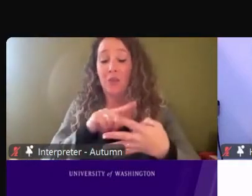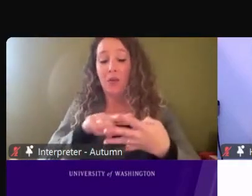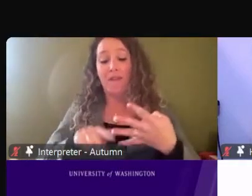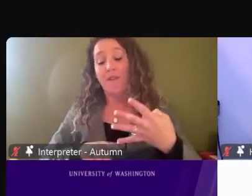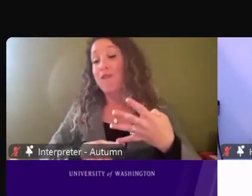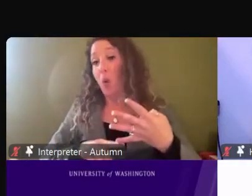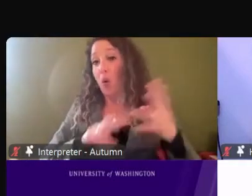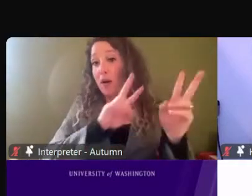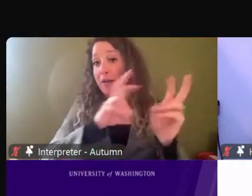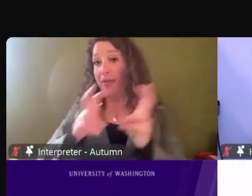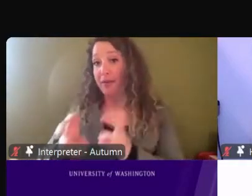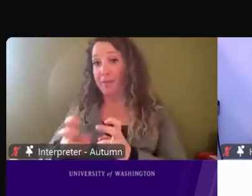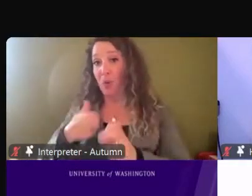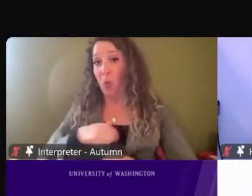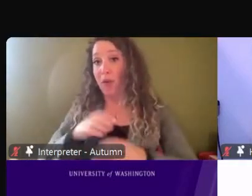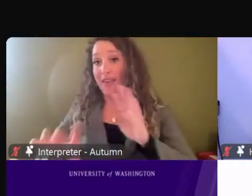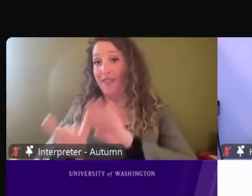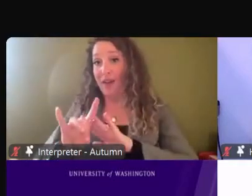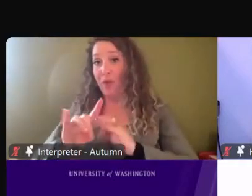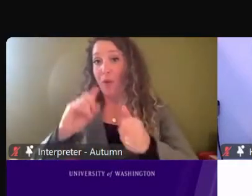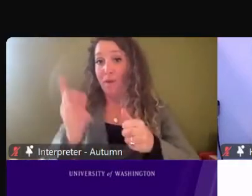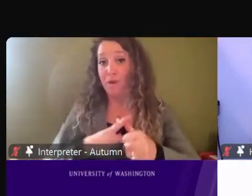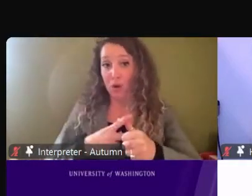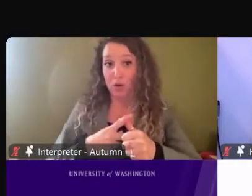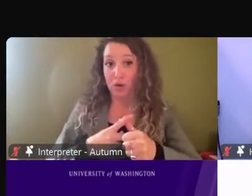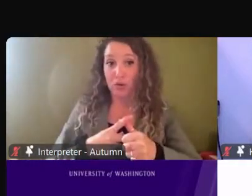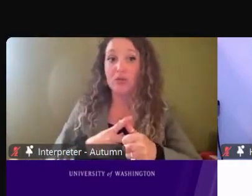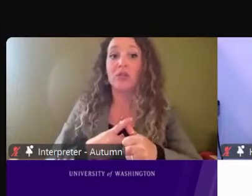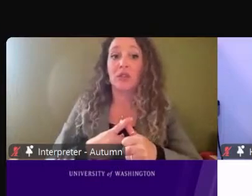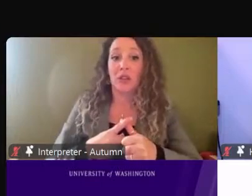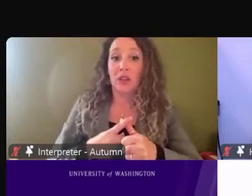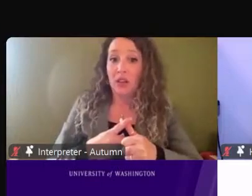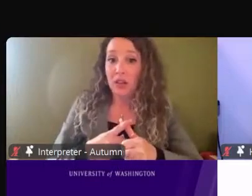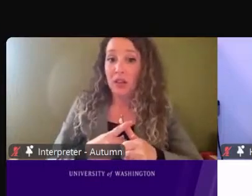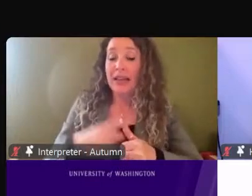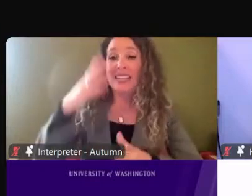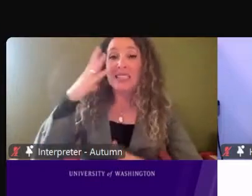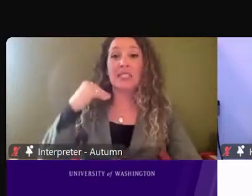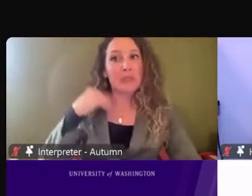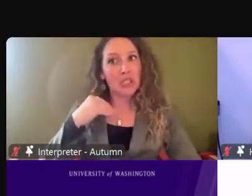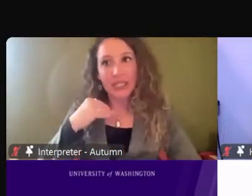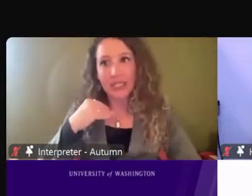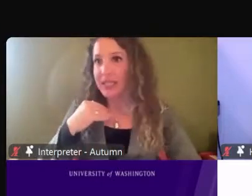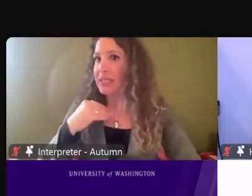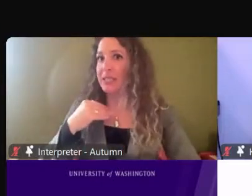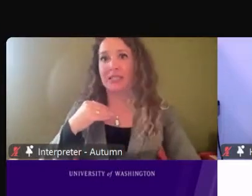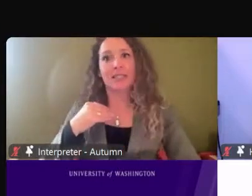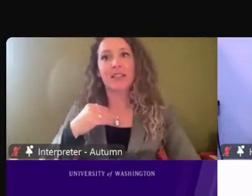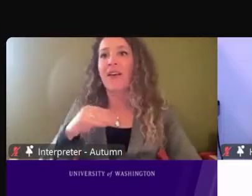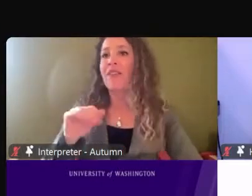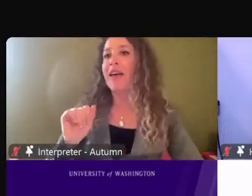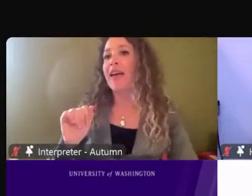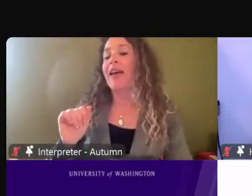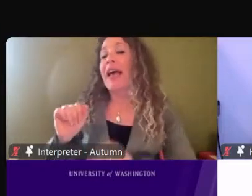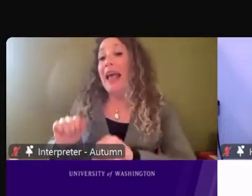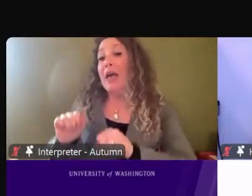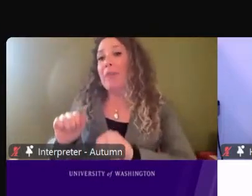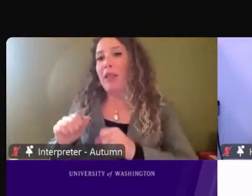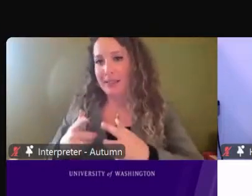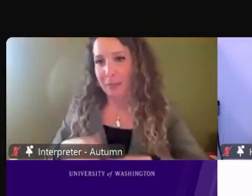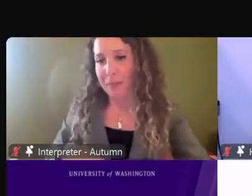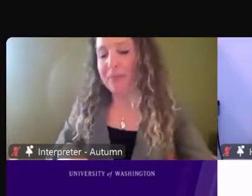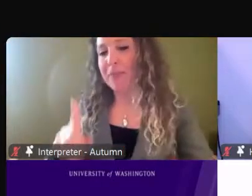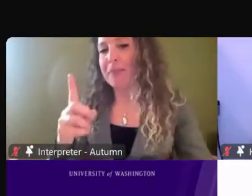themes emerged from this work. First, experiences of ableism were ever present in healthcare. Next,